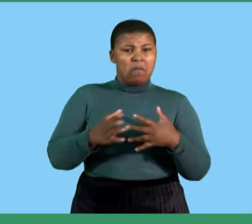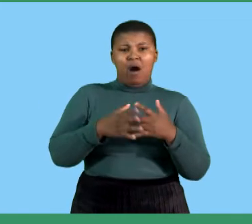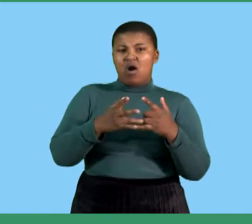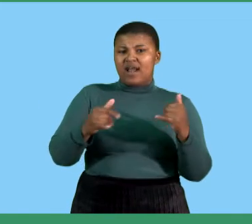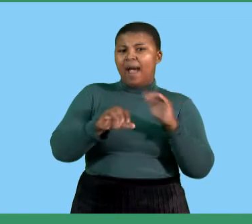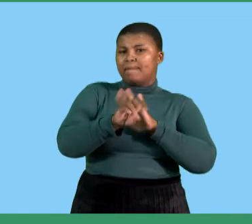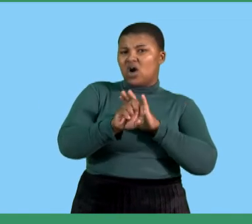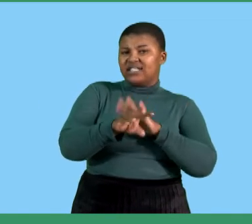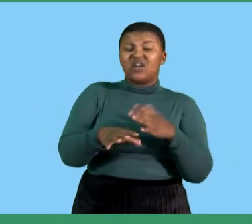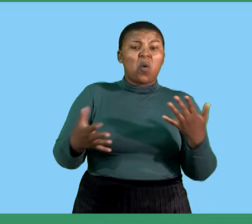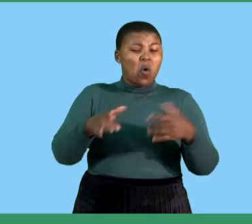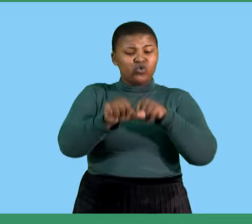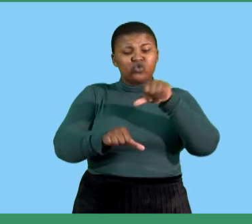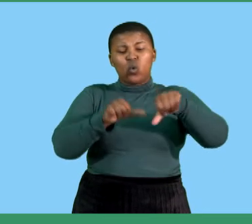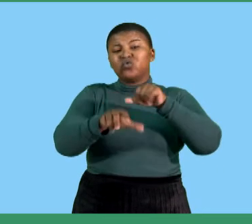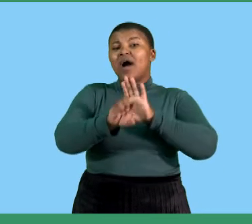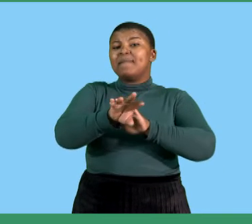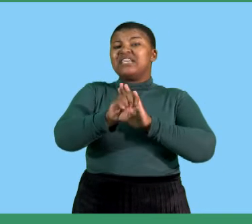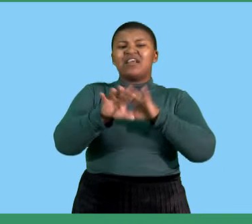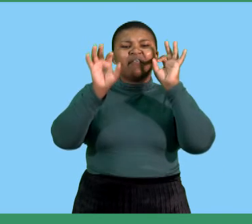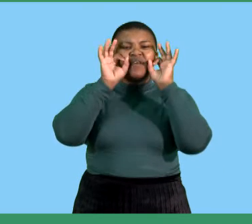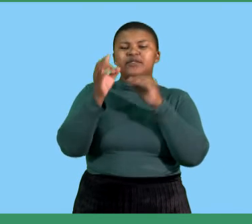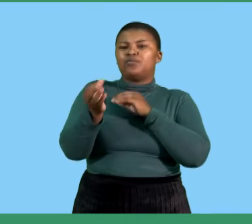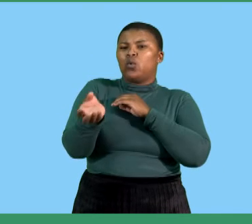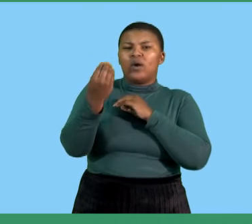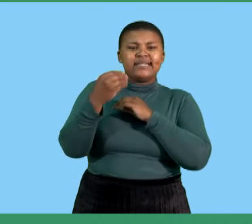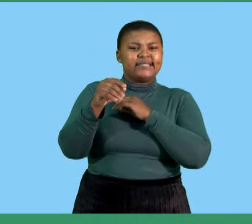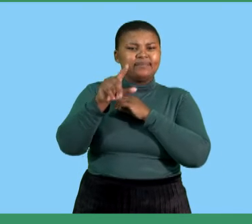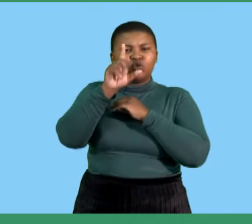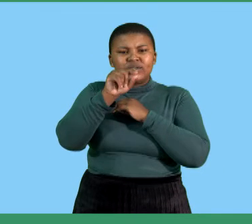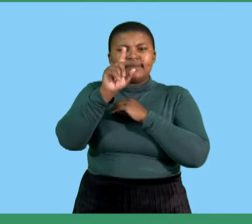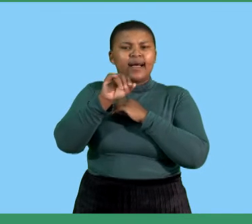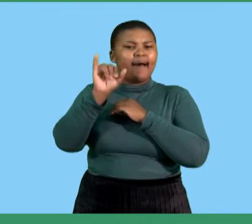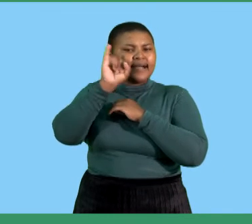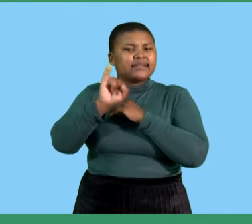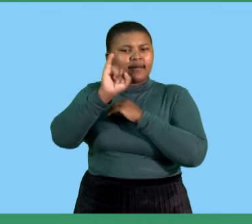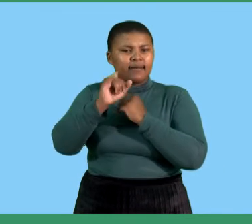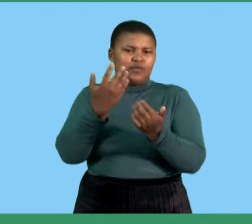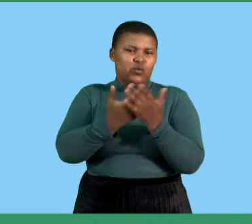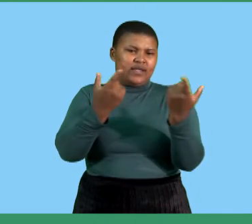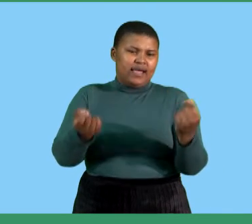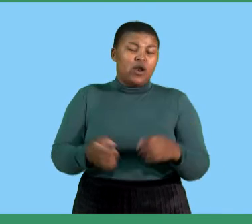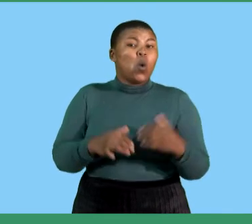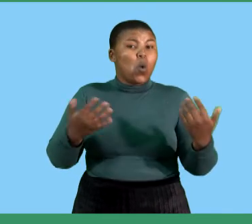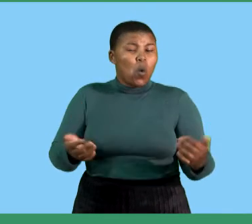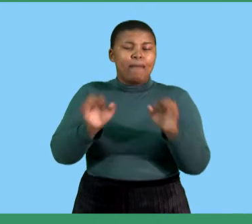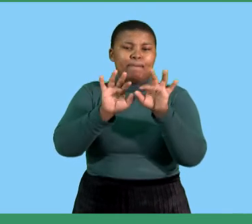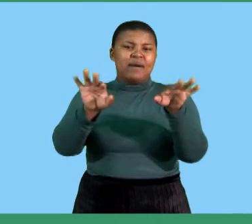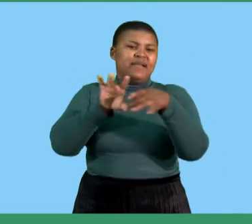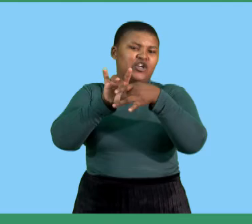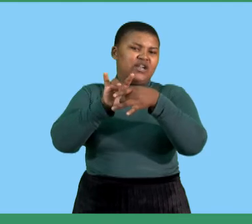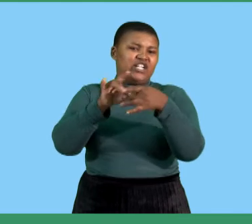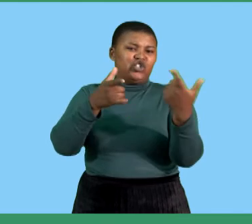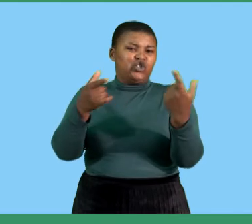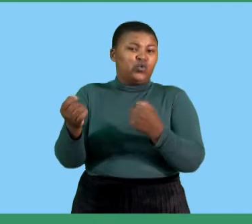can even use social media now. That's a platform that is more popular nowadays. Or public relations, or make it a